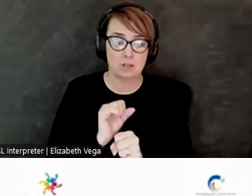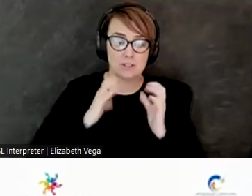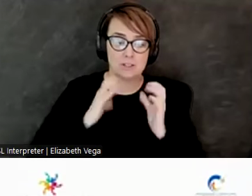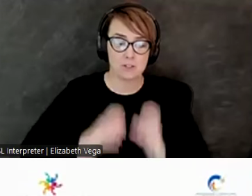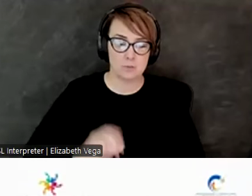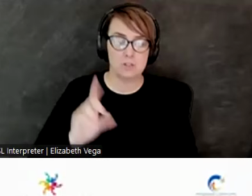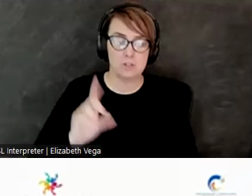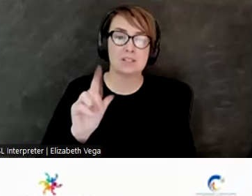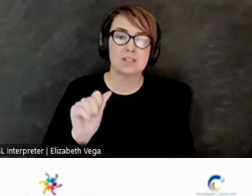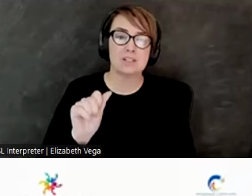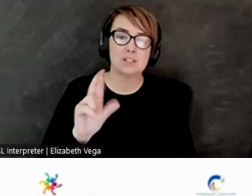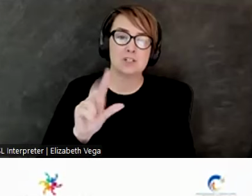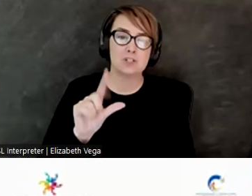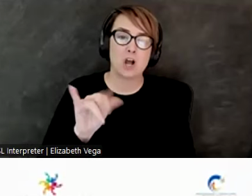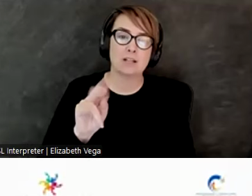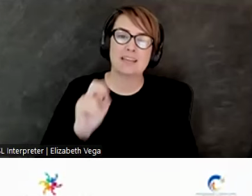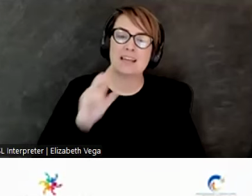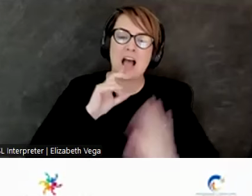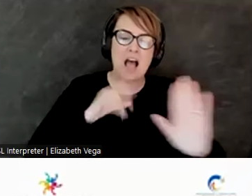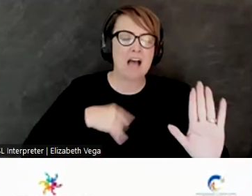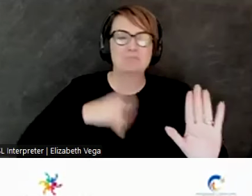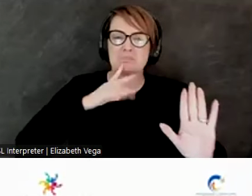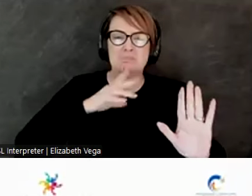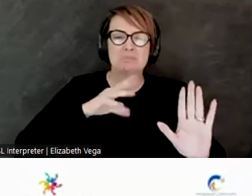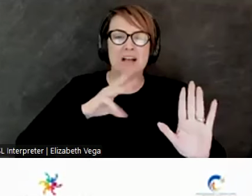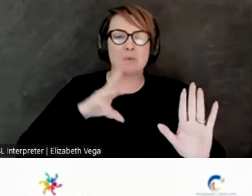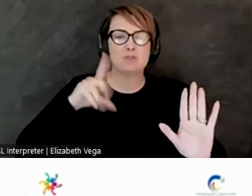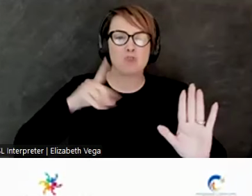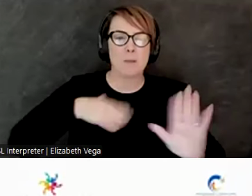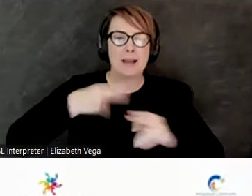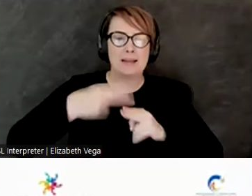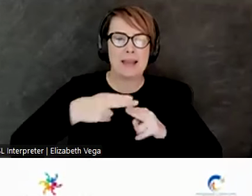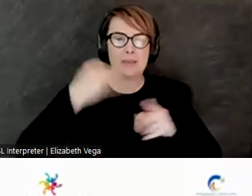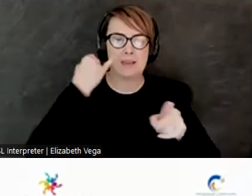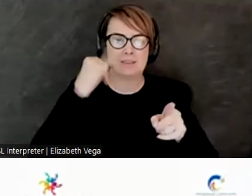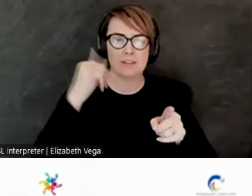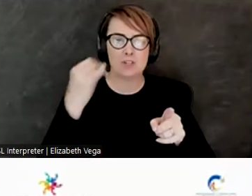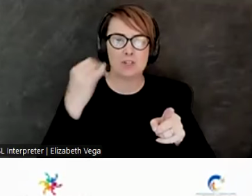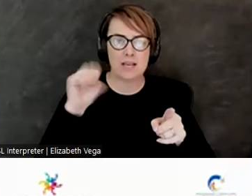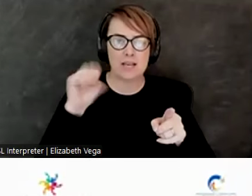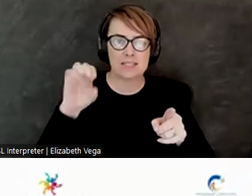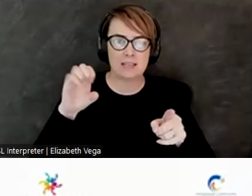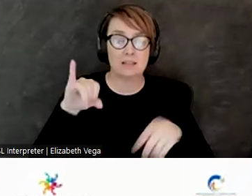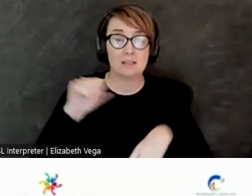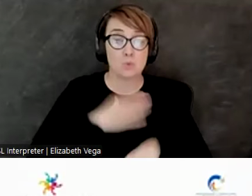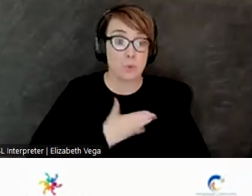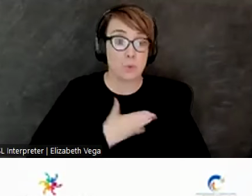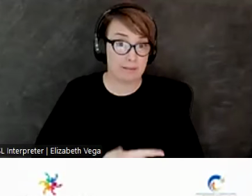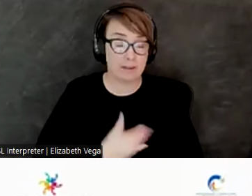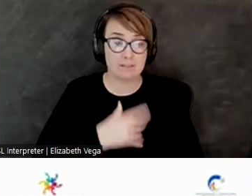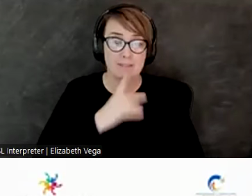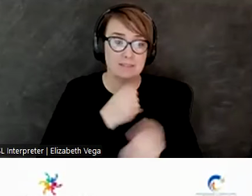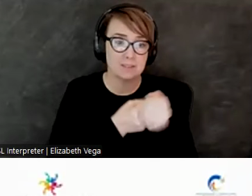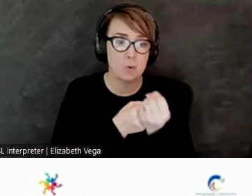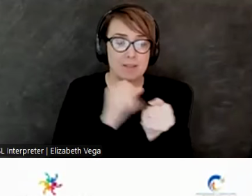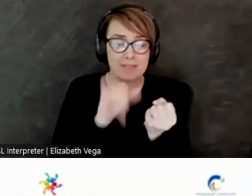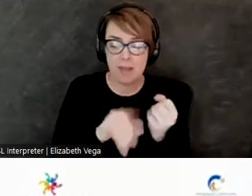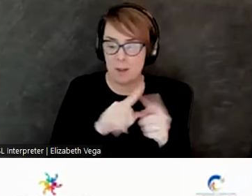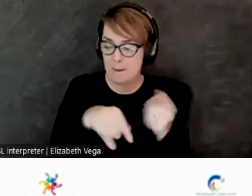if Jesse is willing. I'm fine with Jesse. But I do also agree with Otto,